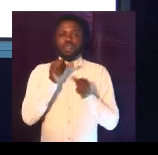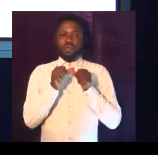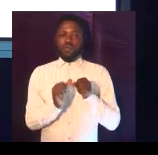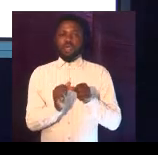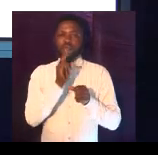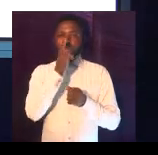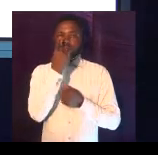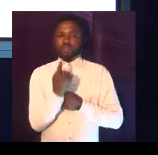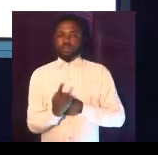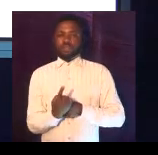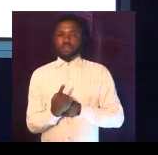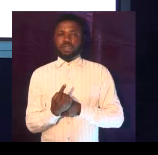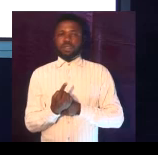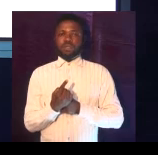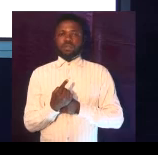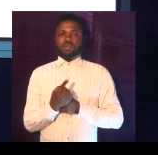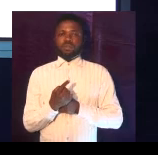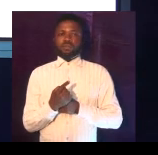quarantine,